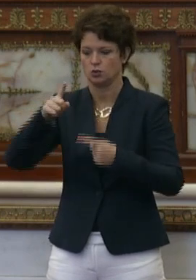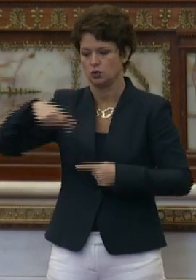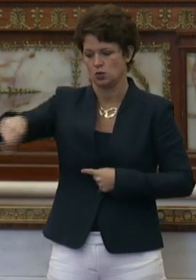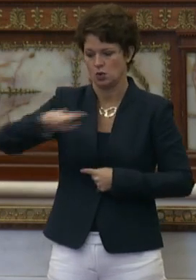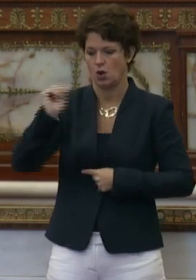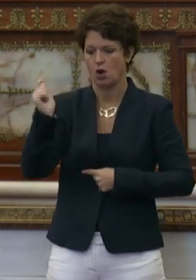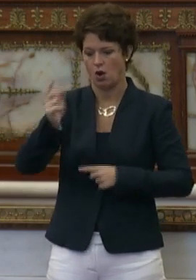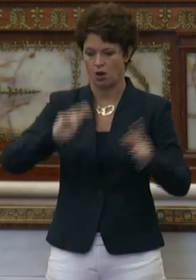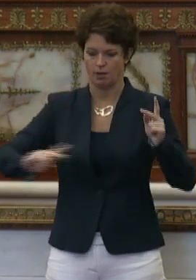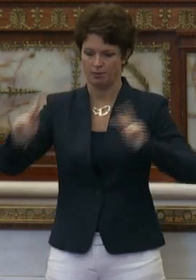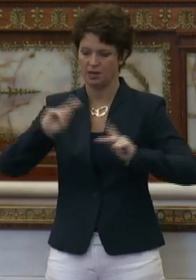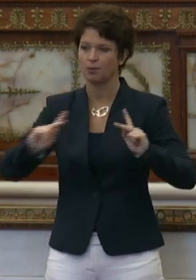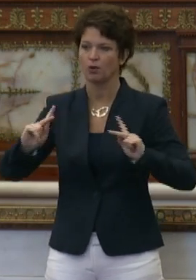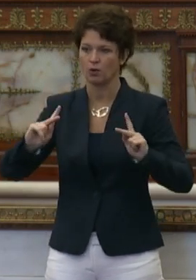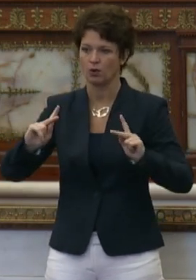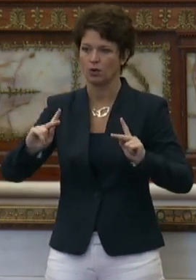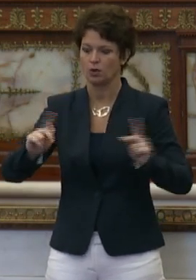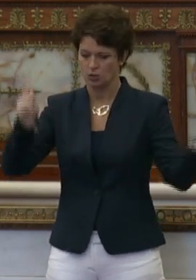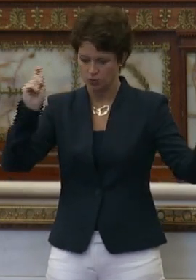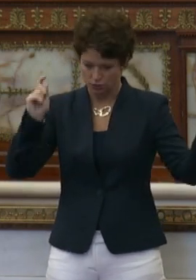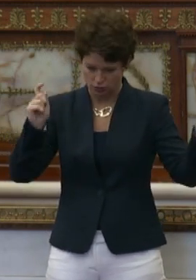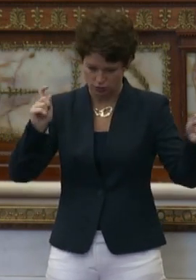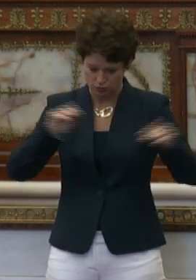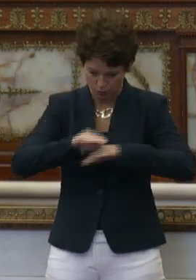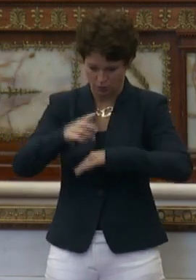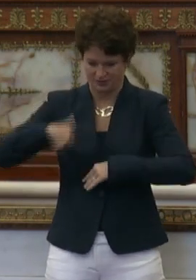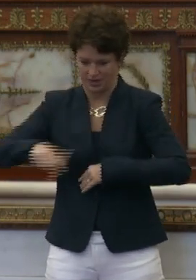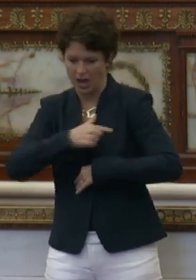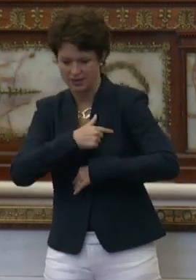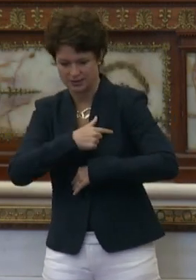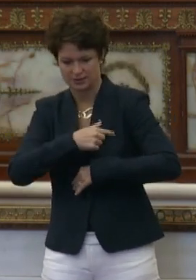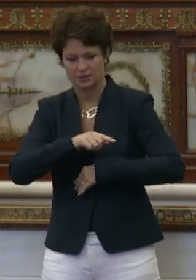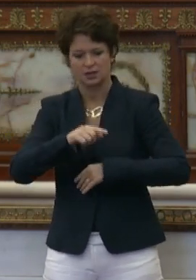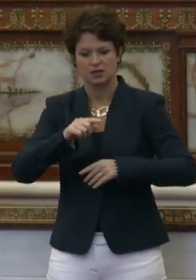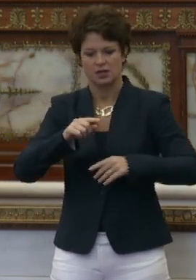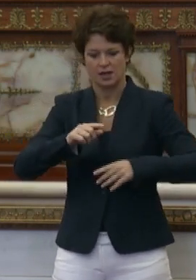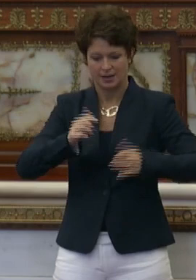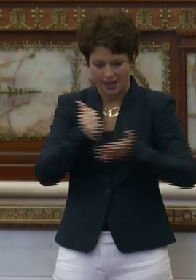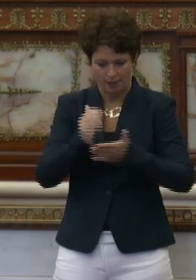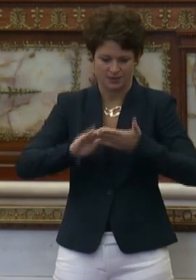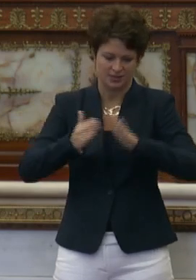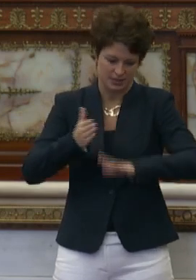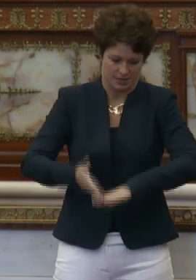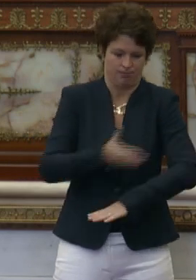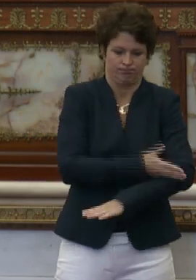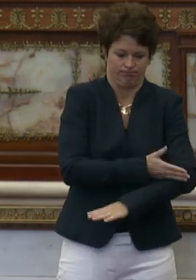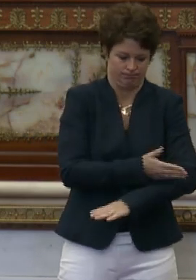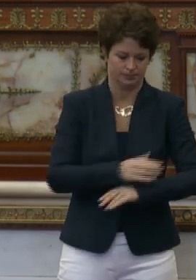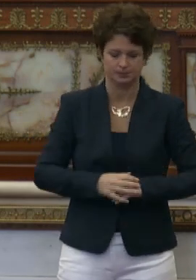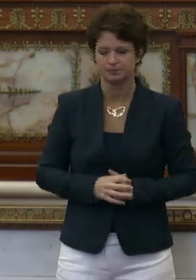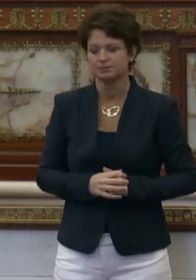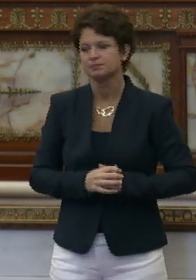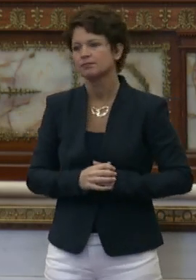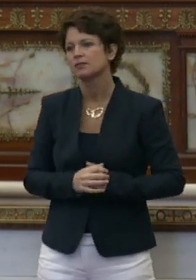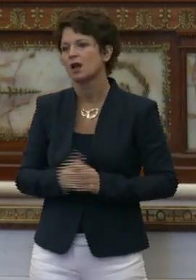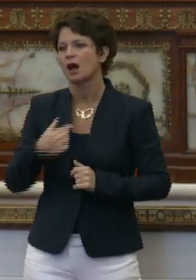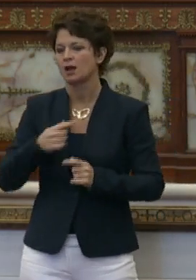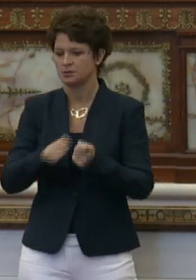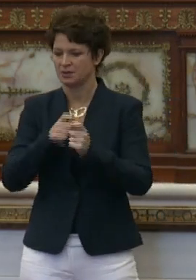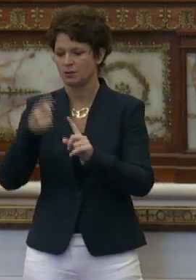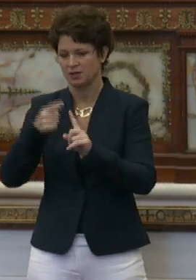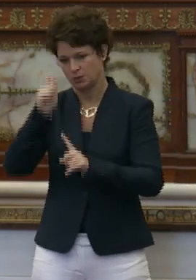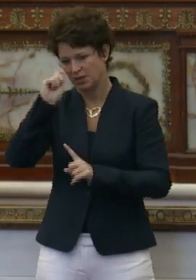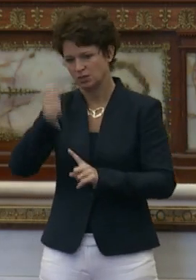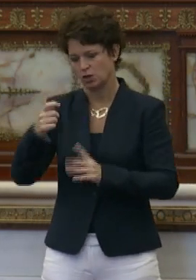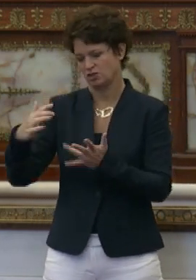to all those who moved this body and moved the city in the right direction. I want to particularly acknowledge